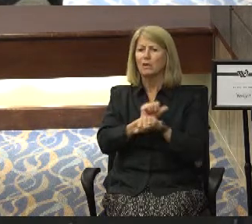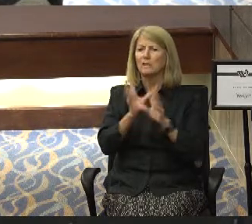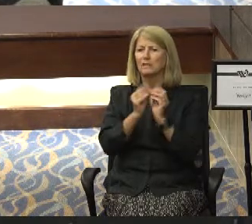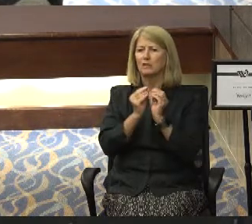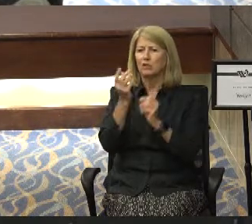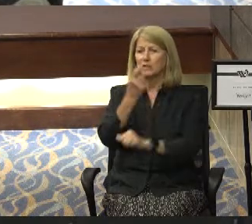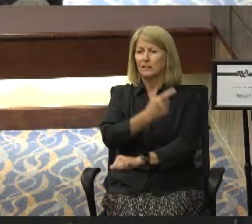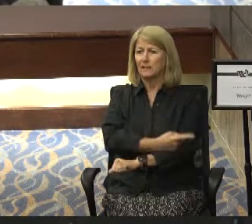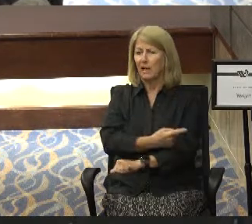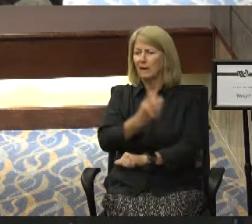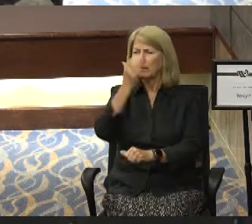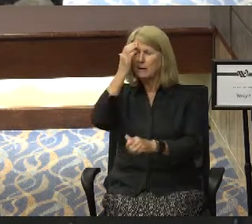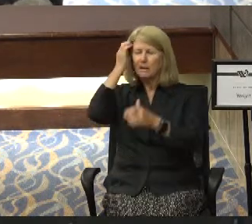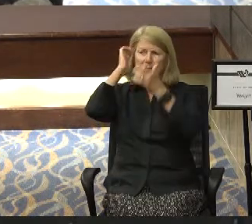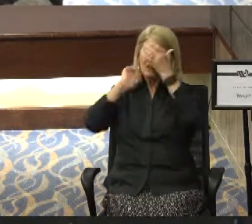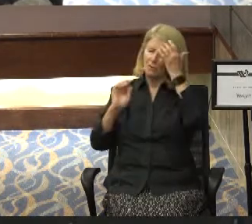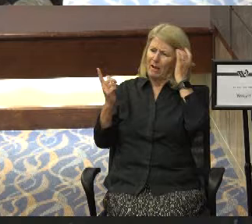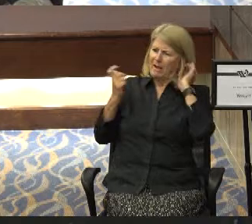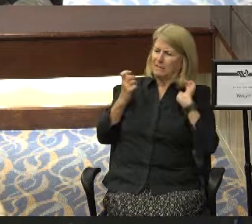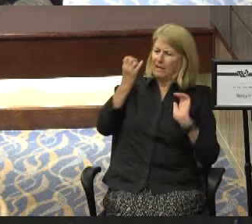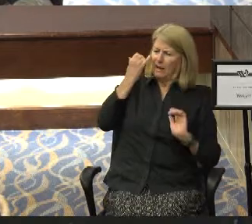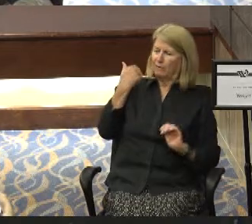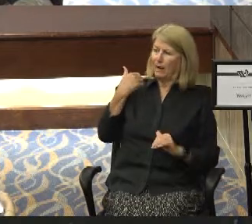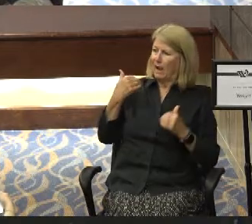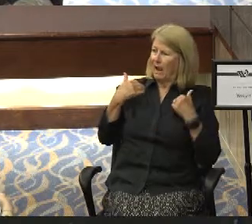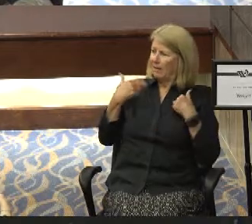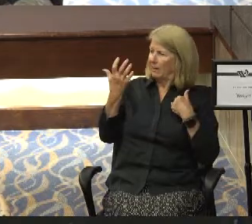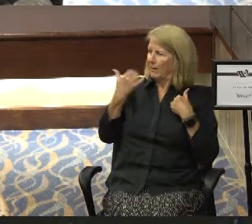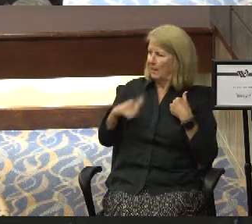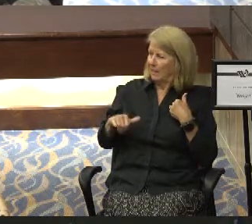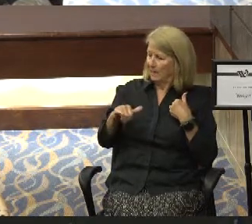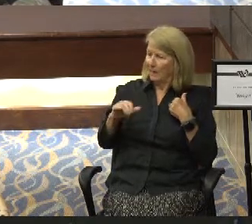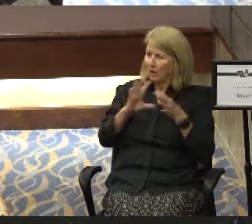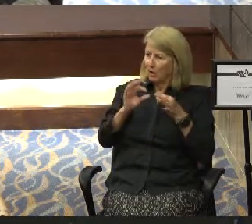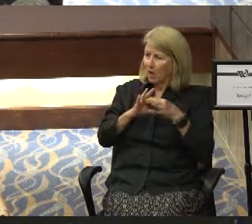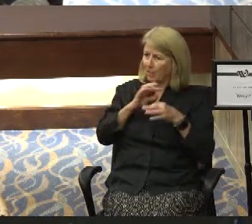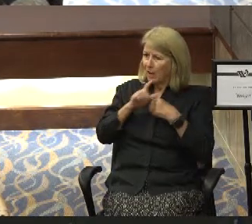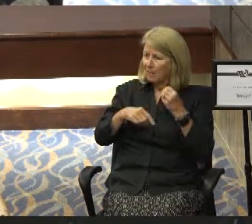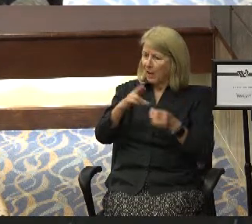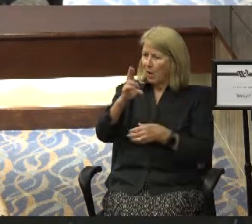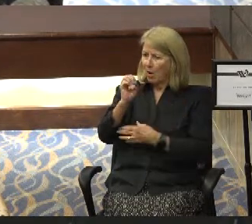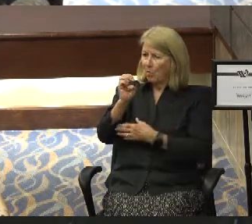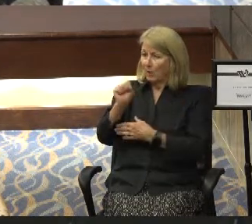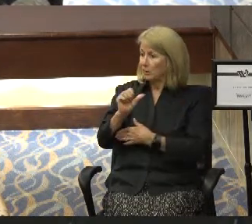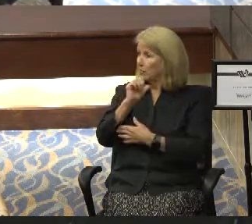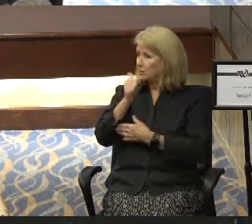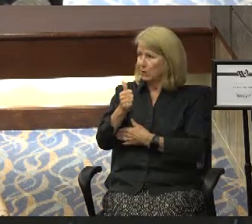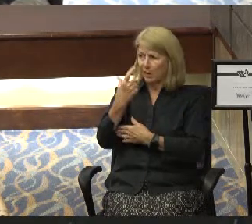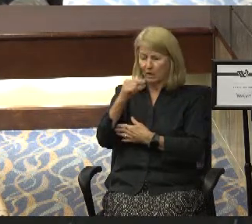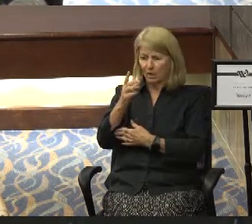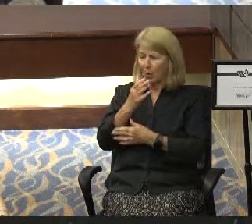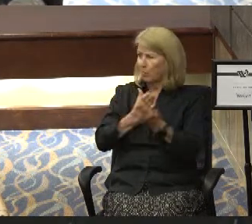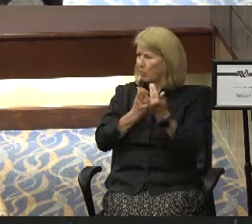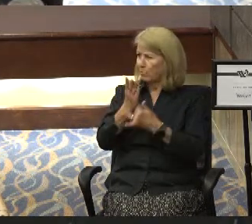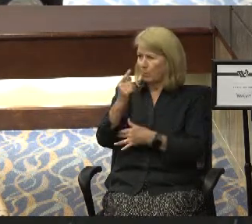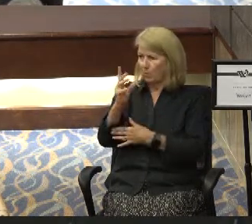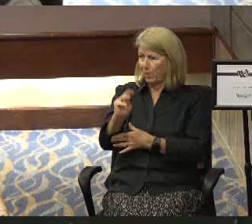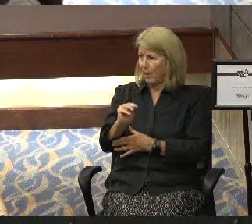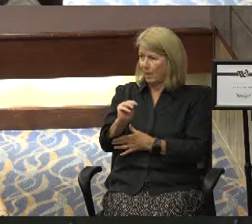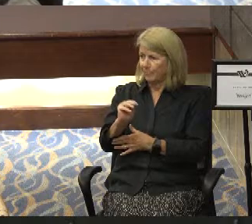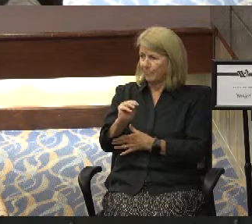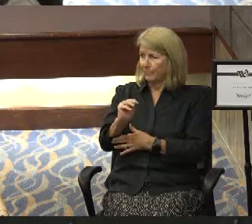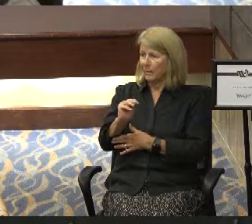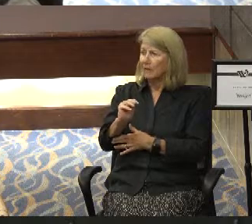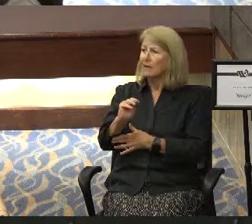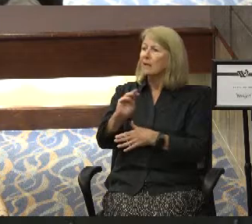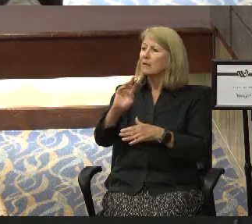What are you asking for, Bradley? You're asking if we have any comments on the resolutions? Yeah. Or in general, you're not going to walk through them? Yeah, just Jim, for sake of